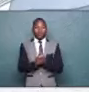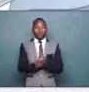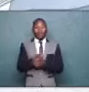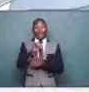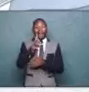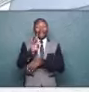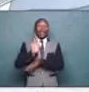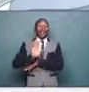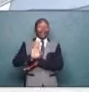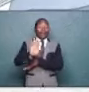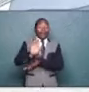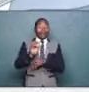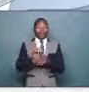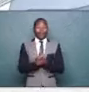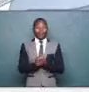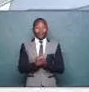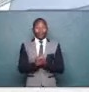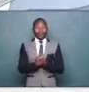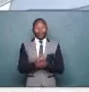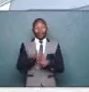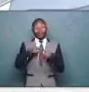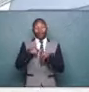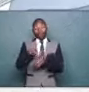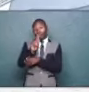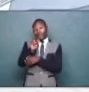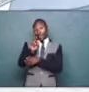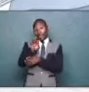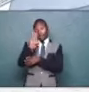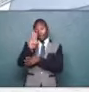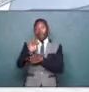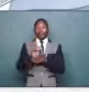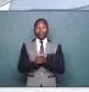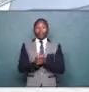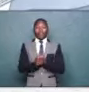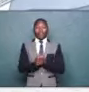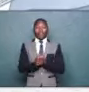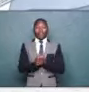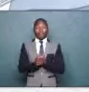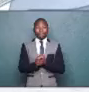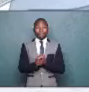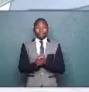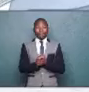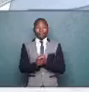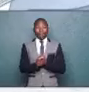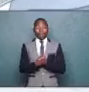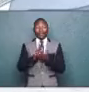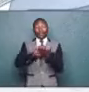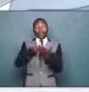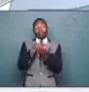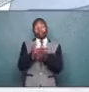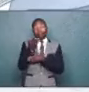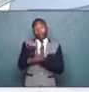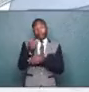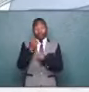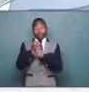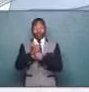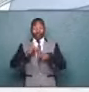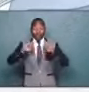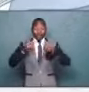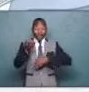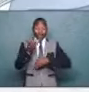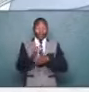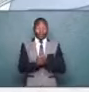national registration issued by the National Registration Bureau. For this pilot voter